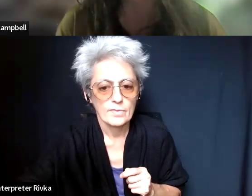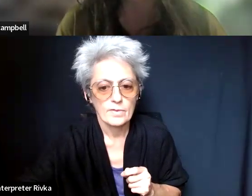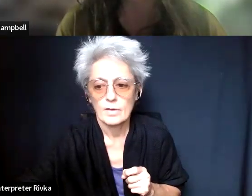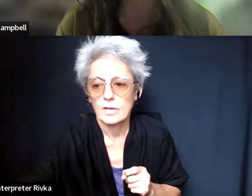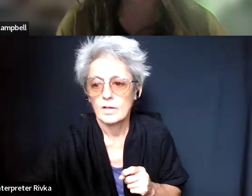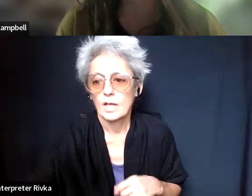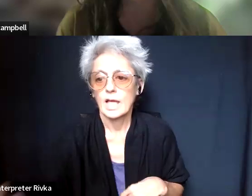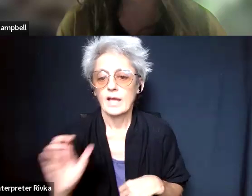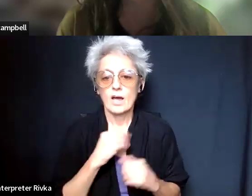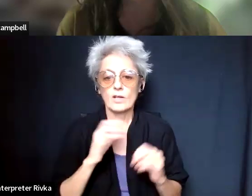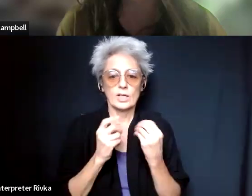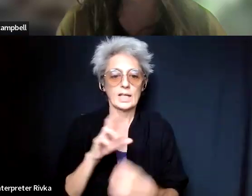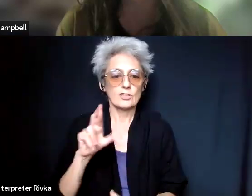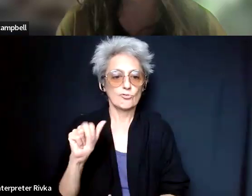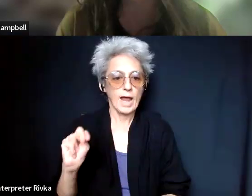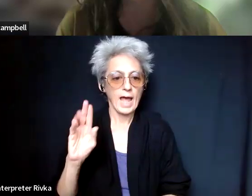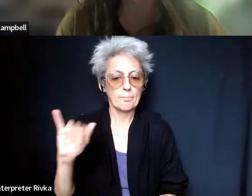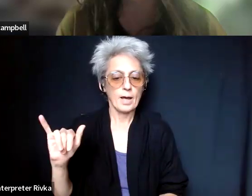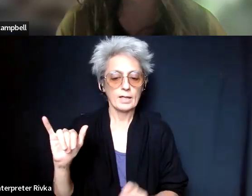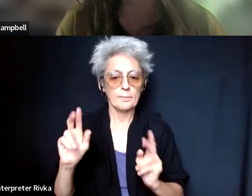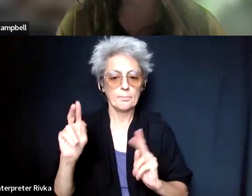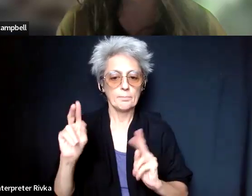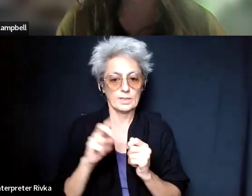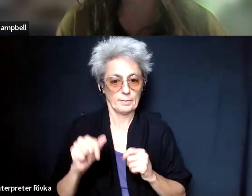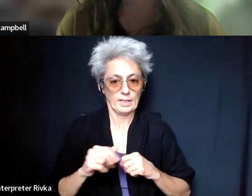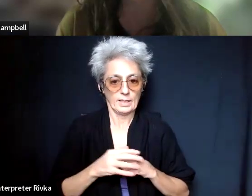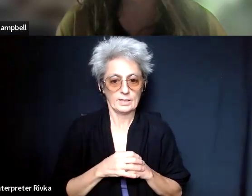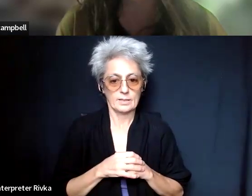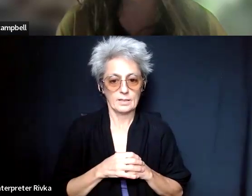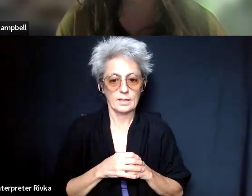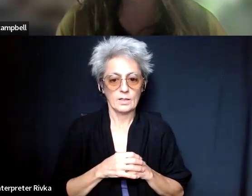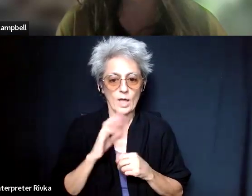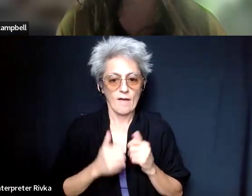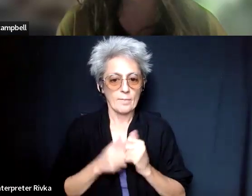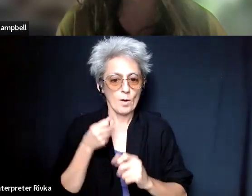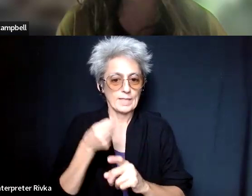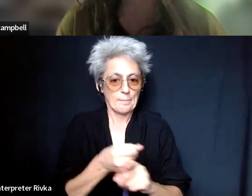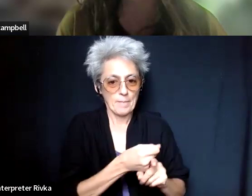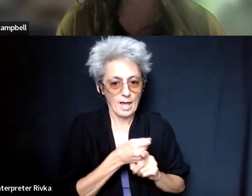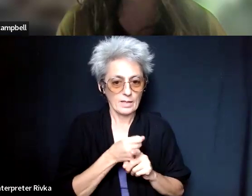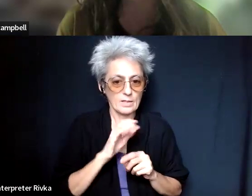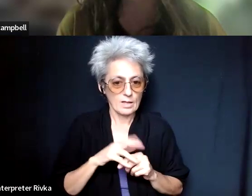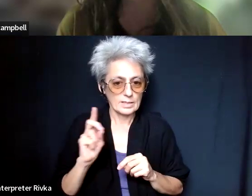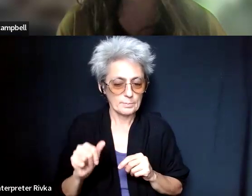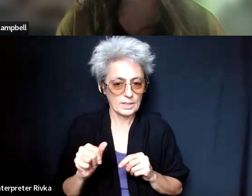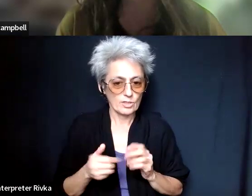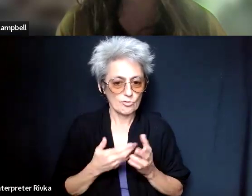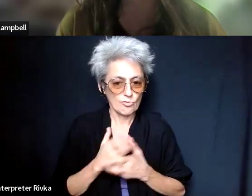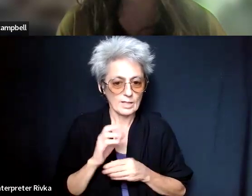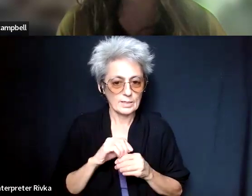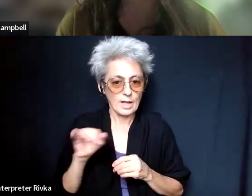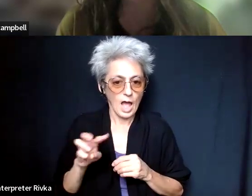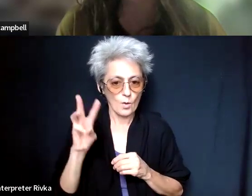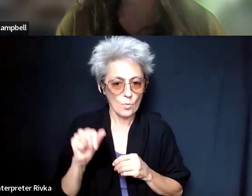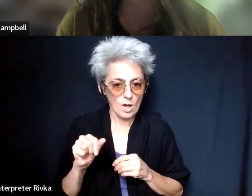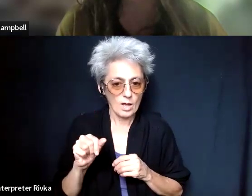by people with disabilities, that we will have the most impact on disability rights in Iowa, because we